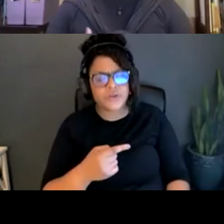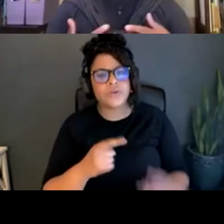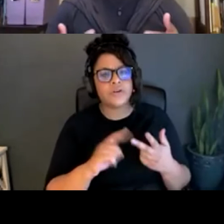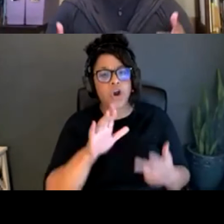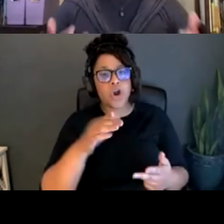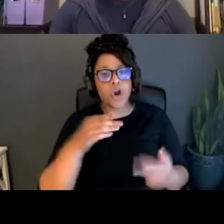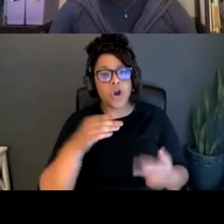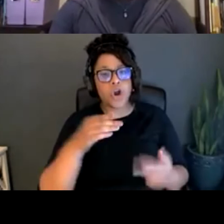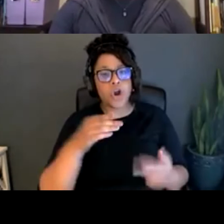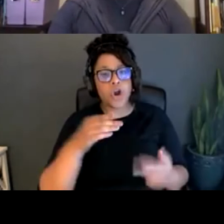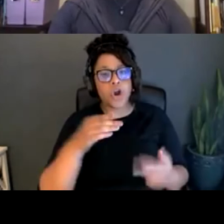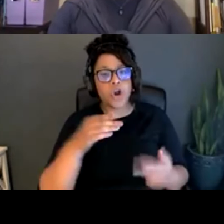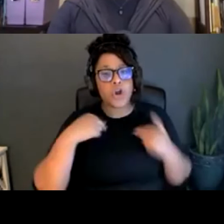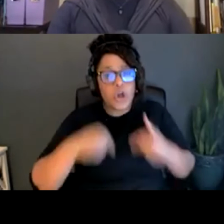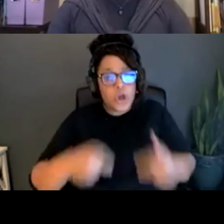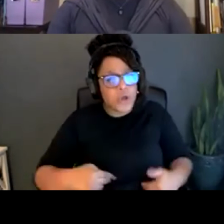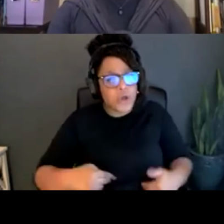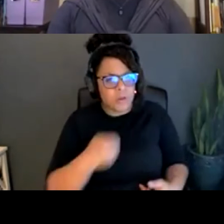are dehumanizing